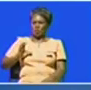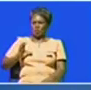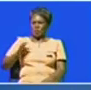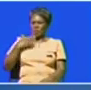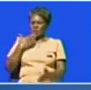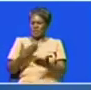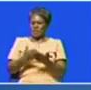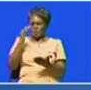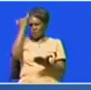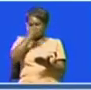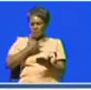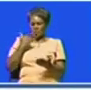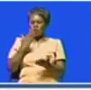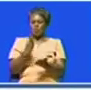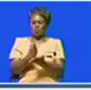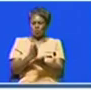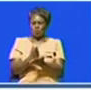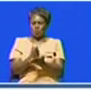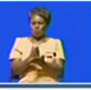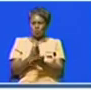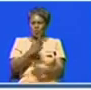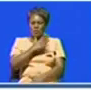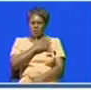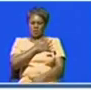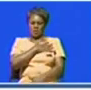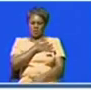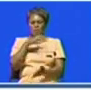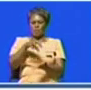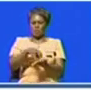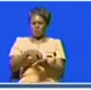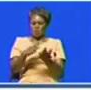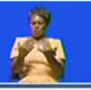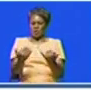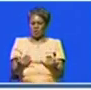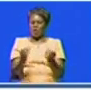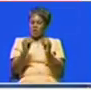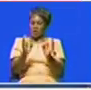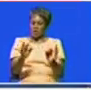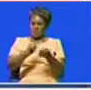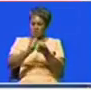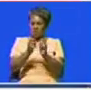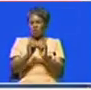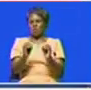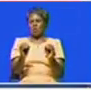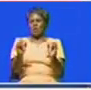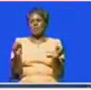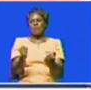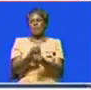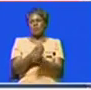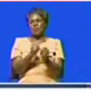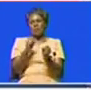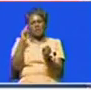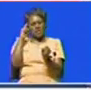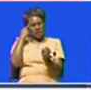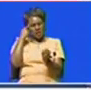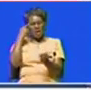you, Yvonne. Indeed, NASA's position right now is that if there'll be no reforms, then we cannot contemplate